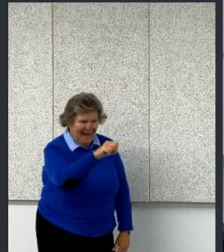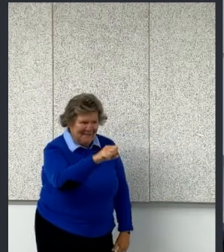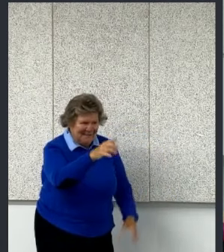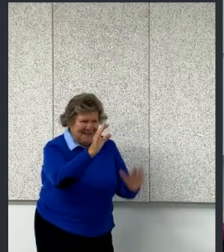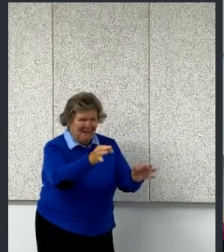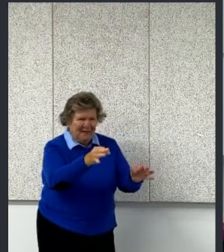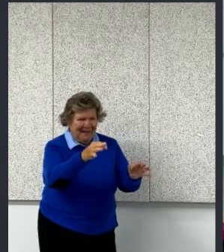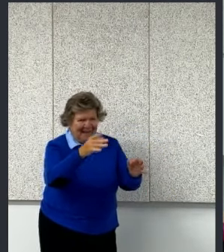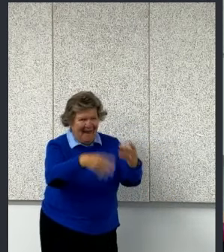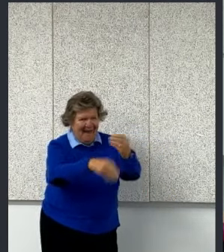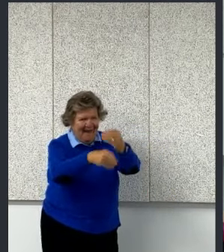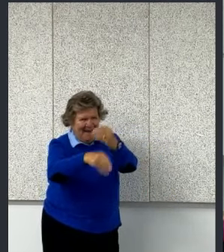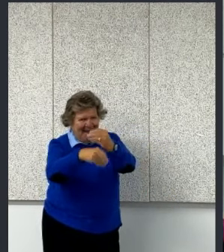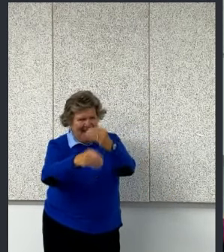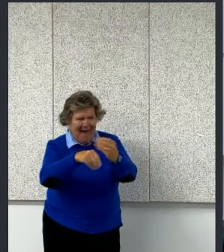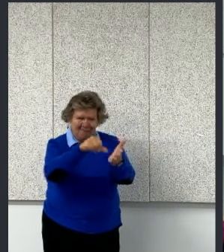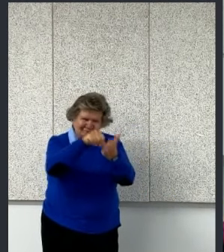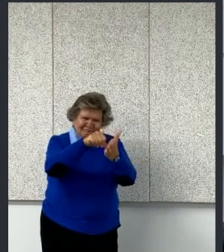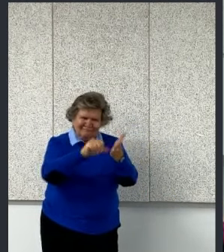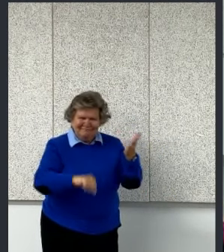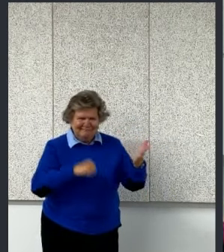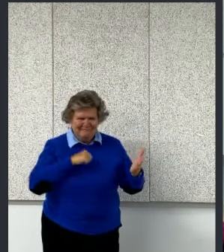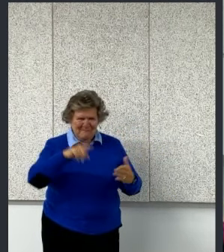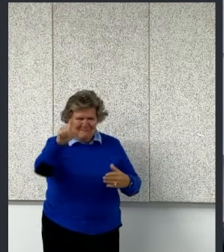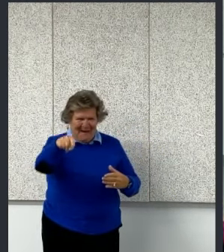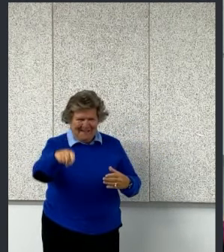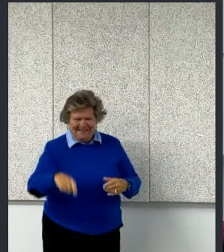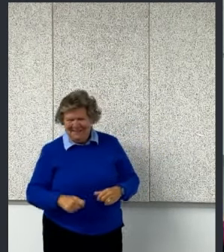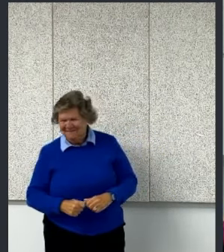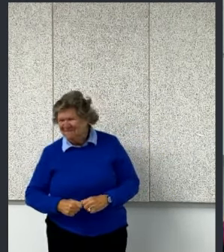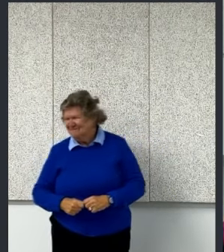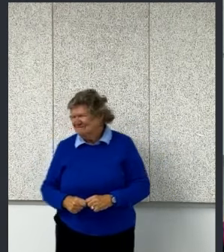asterisk. Just doing whatever.